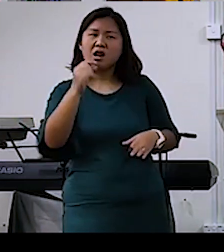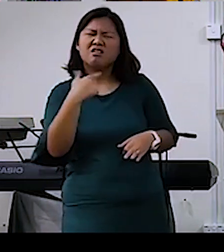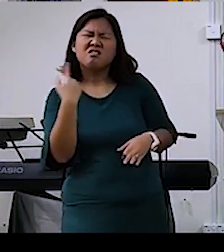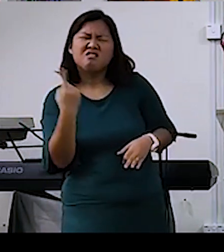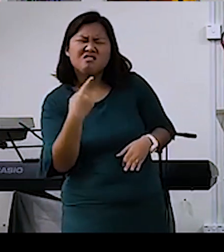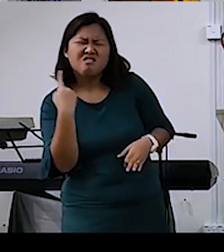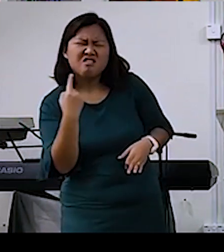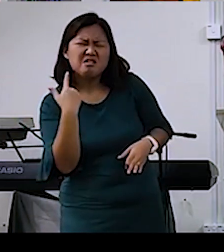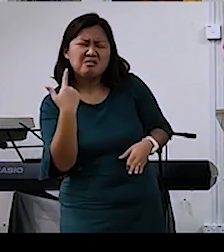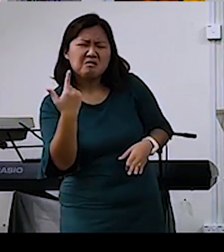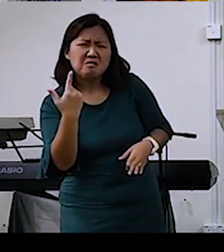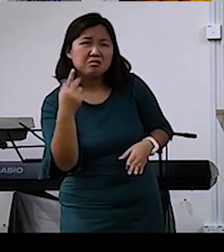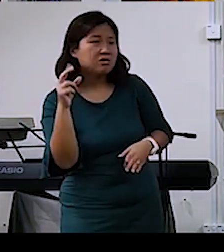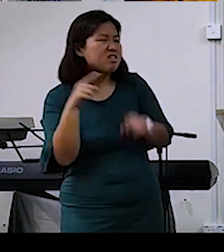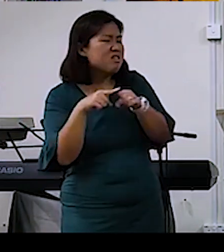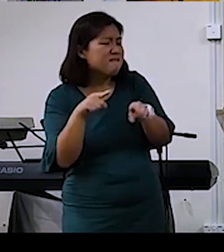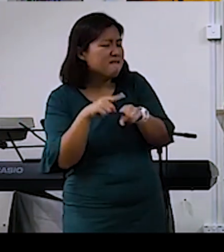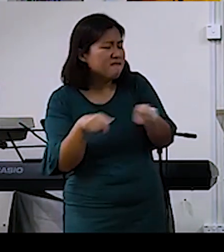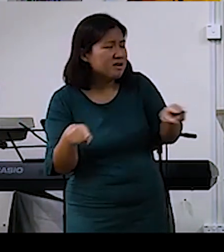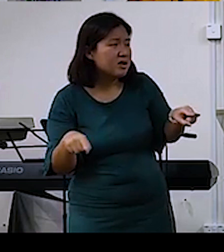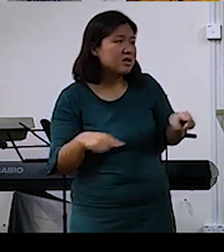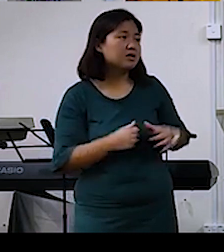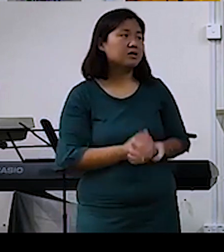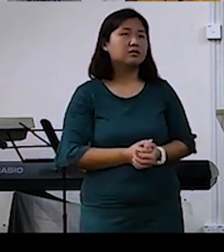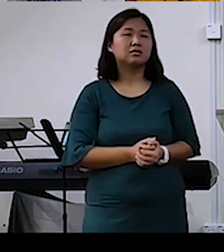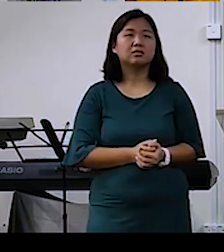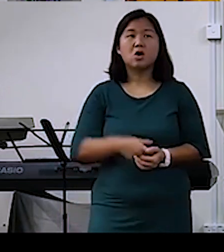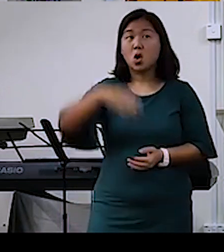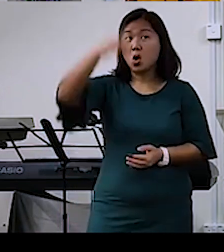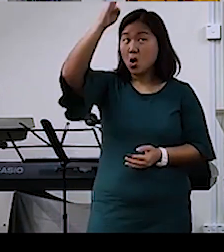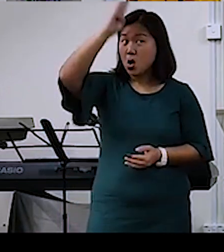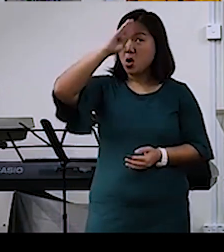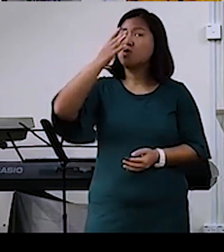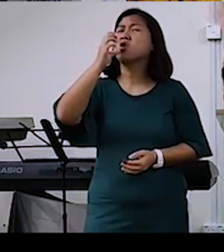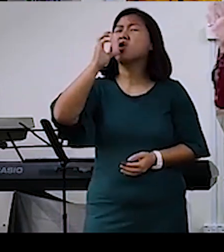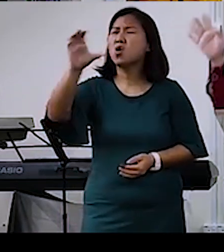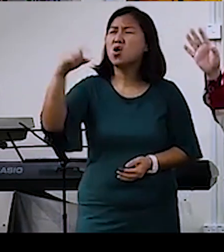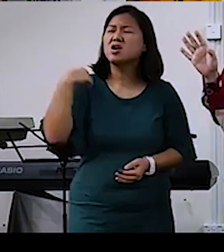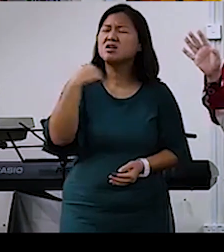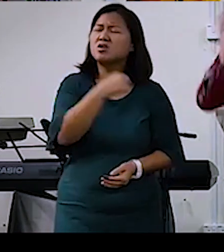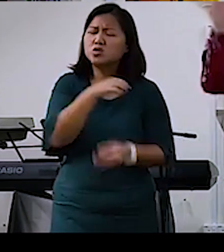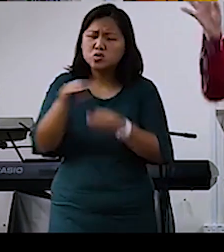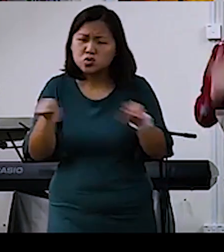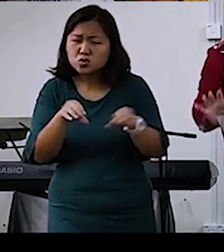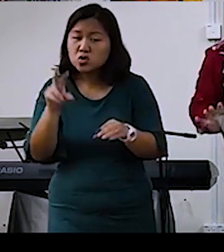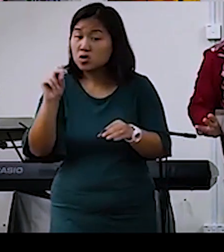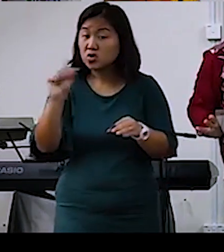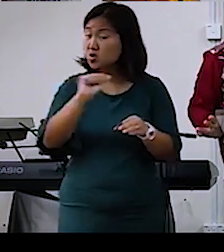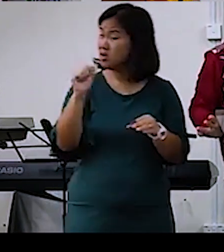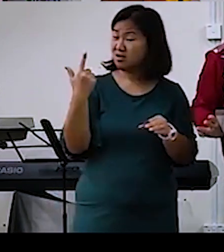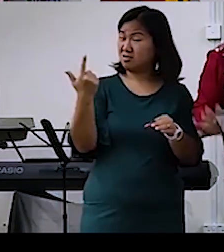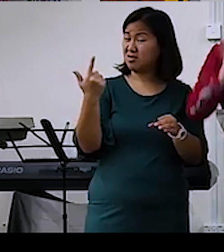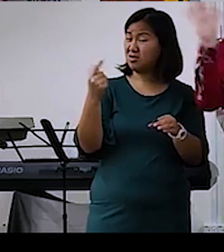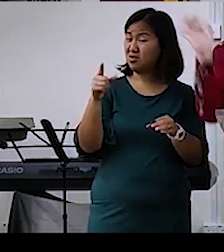Amen. Hallelujah. So God is calling us to do as believers is never alone. You don't serve in ministry